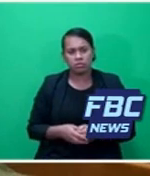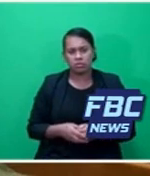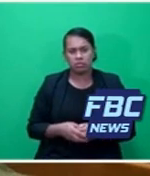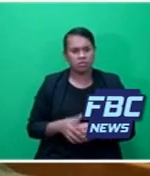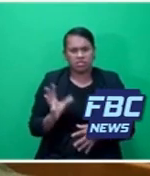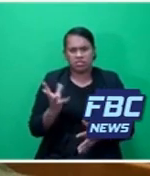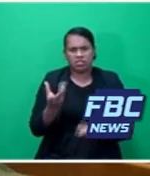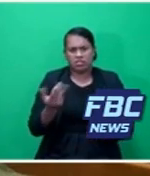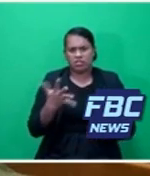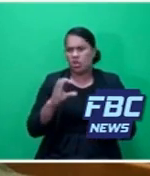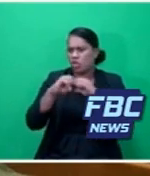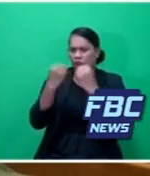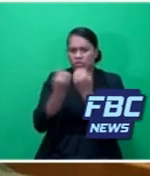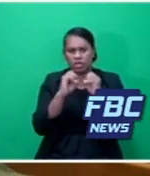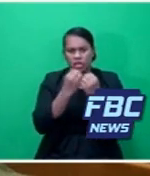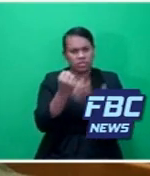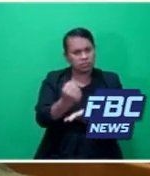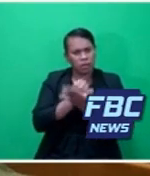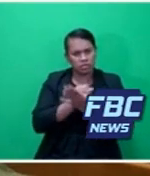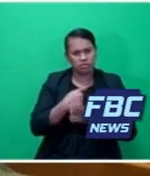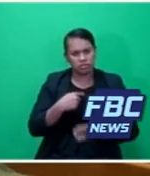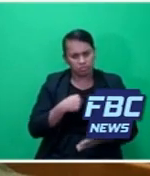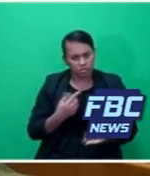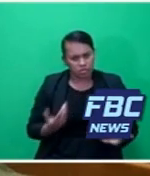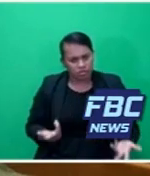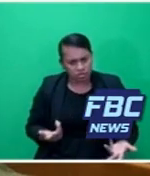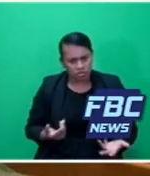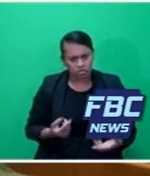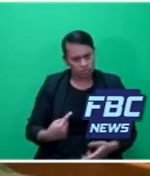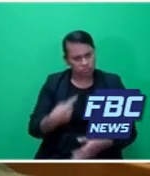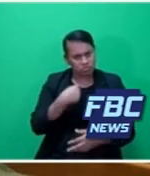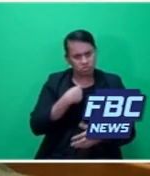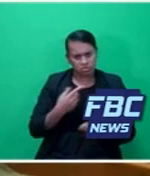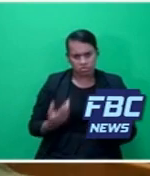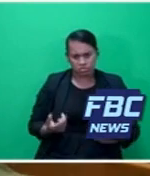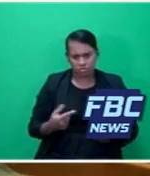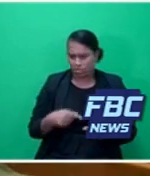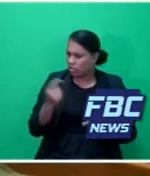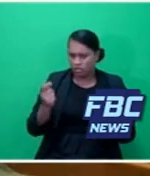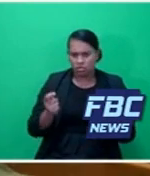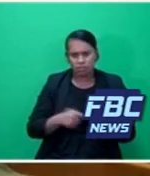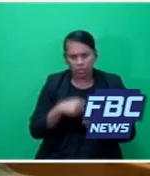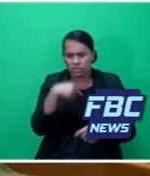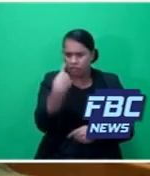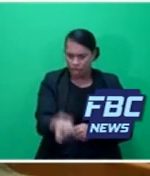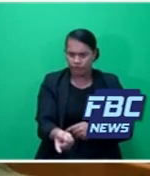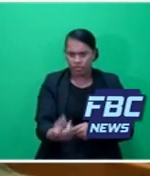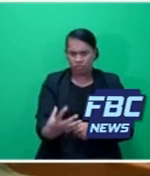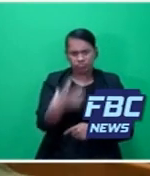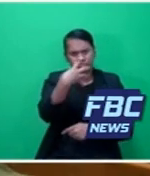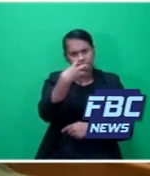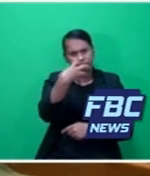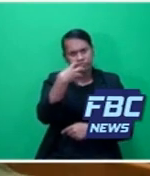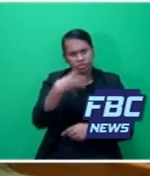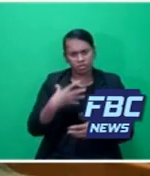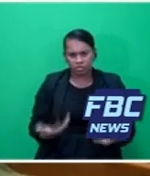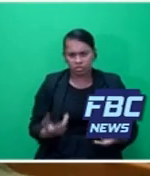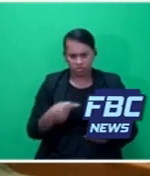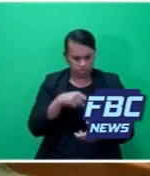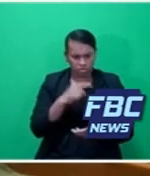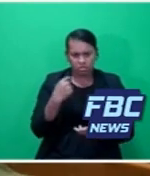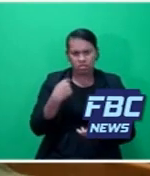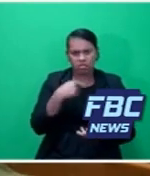supposedly. I have been taken to task, Honorable Speaker, by yourself. But he has not been taken to